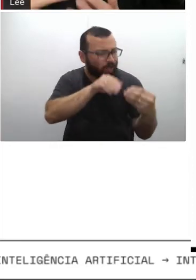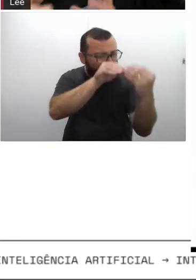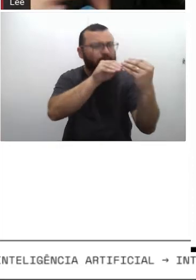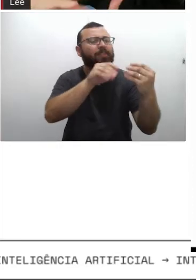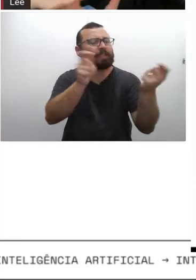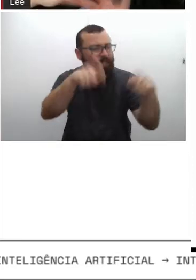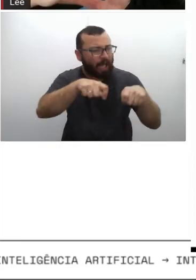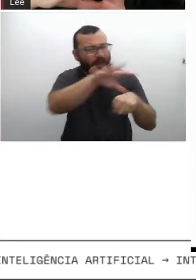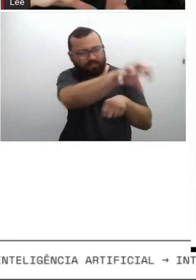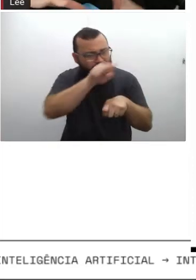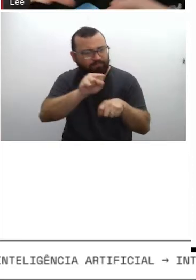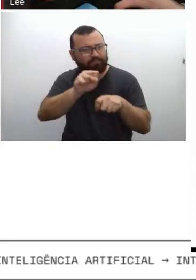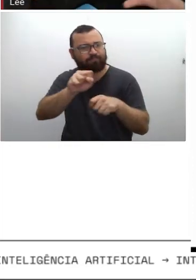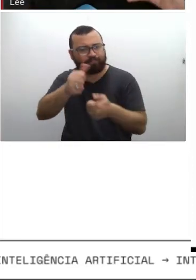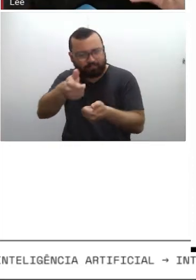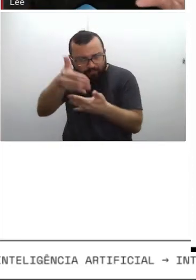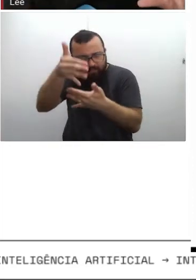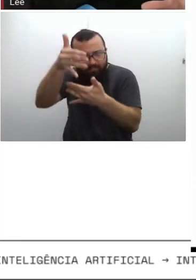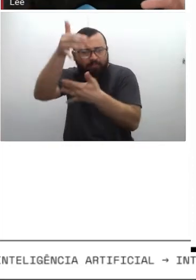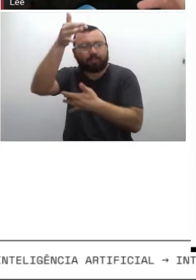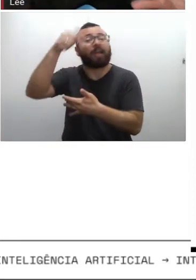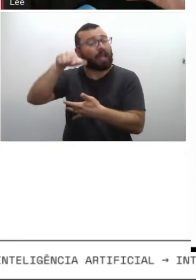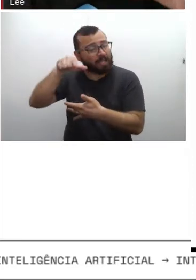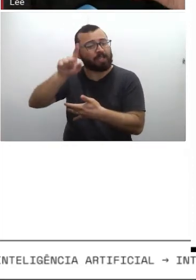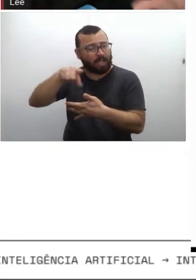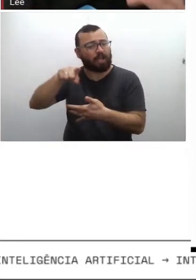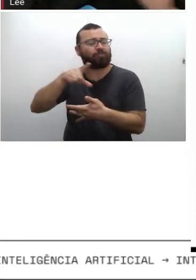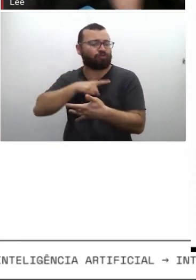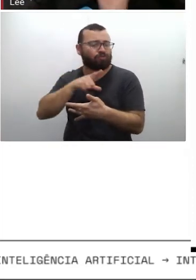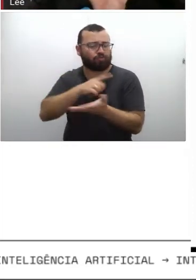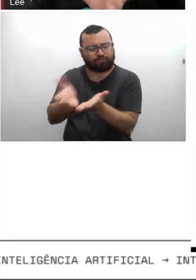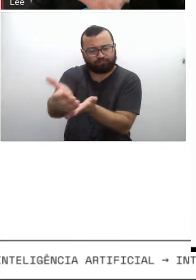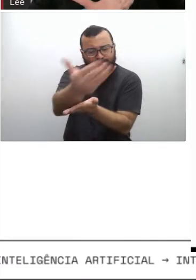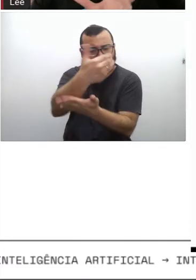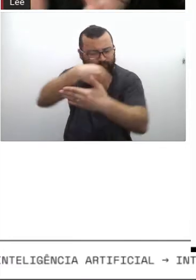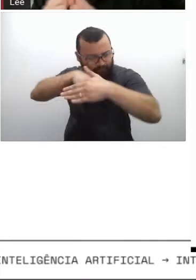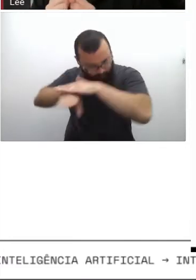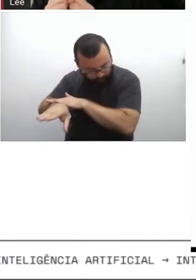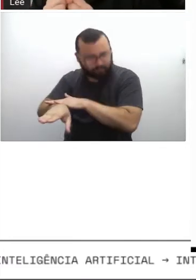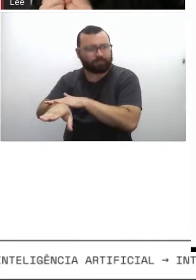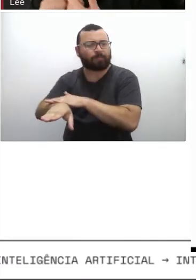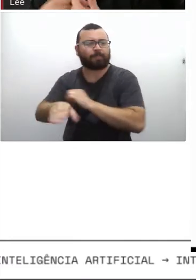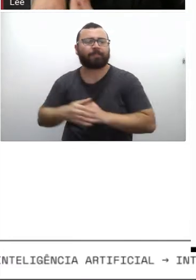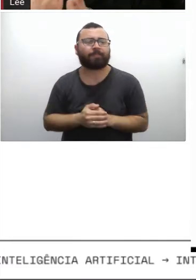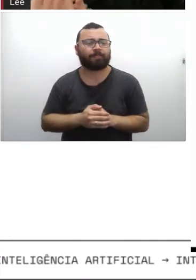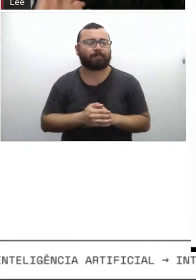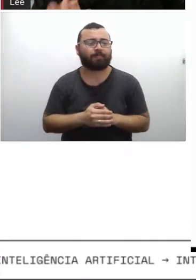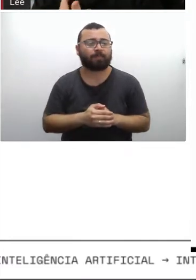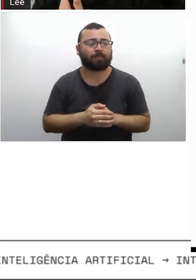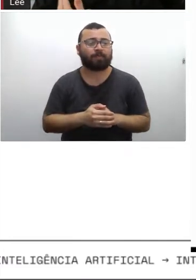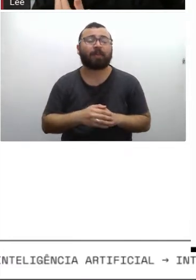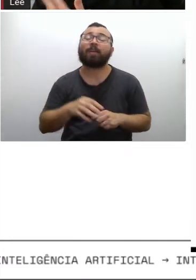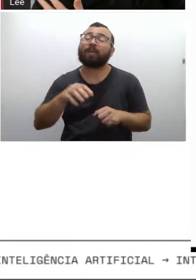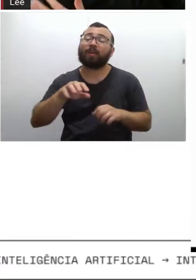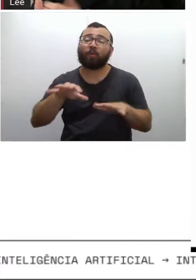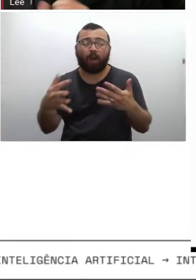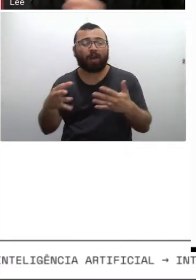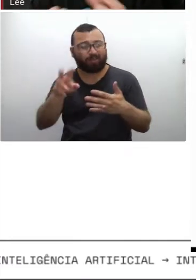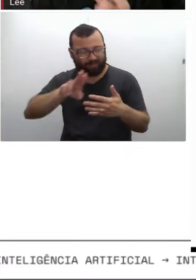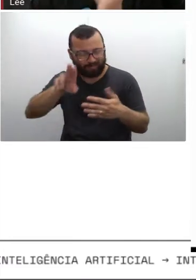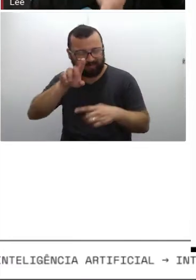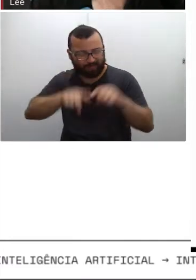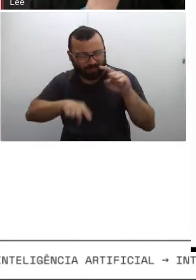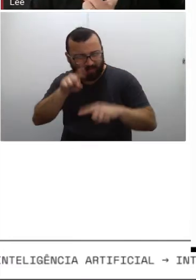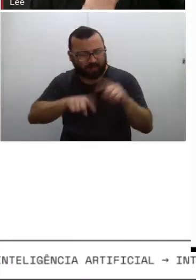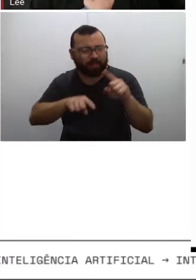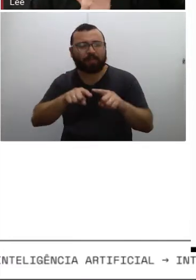chatbot, those are collected in a session, and you can find that back through a session ID. When you work with tools like Dialogflow, they